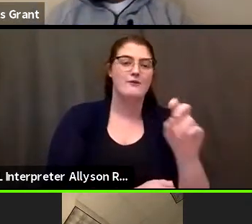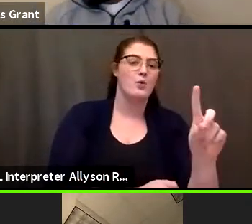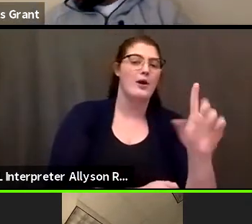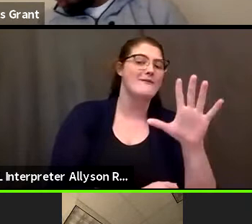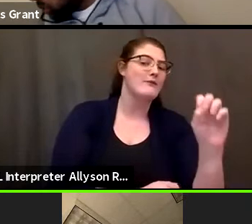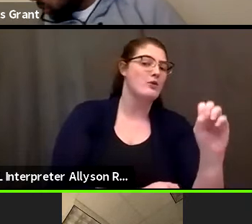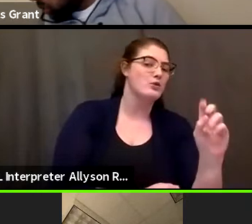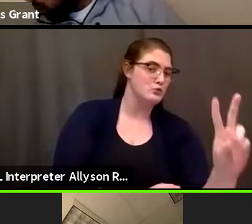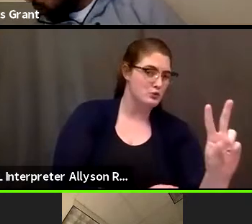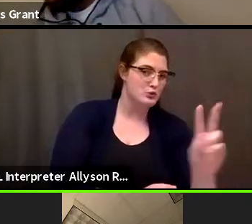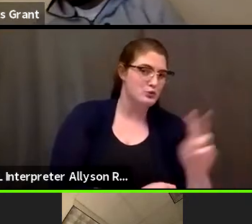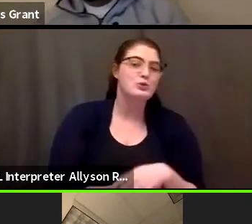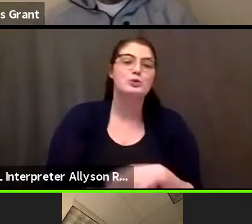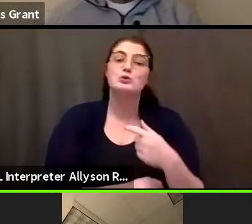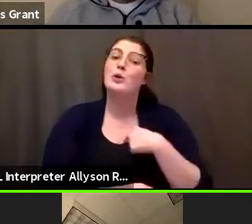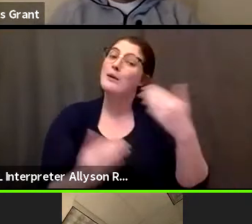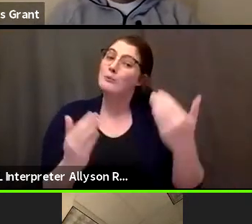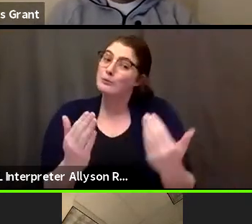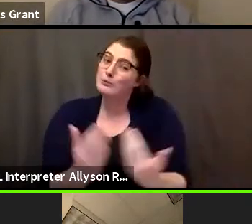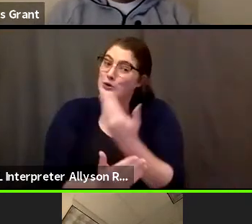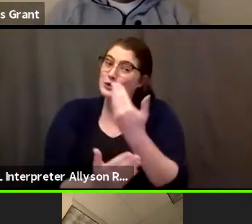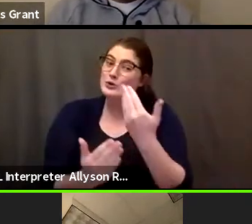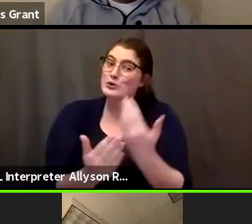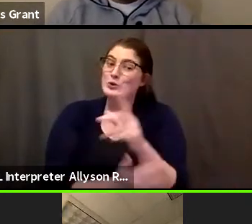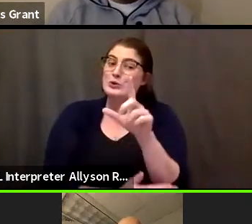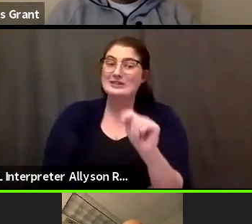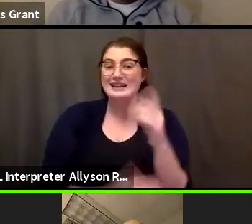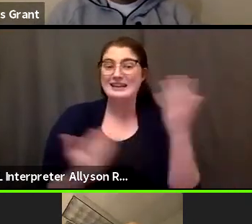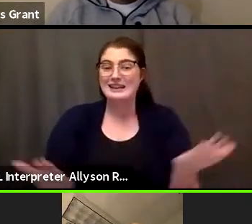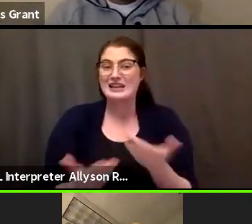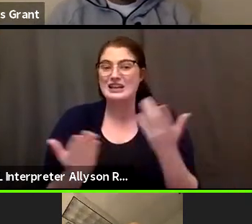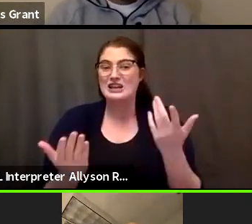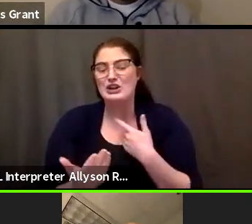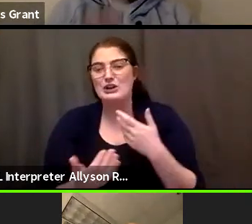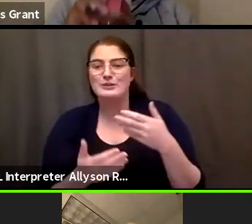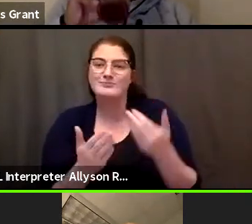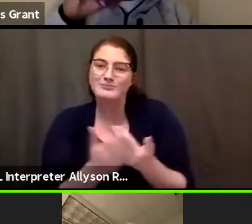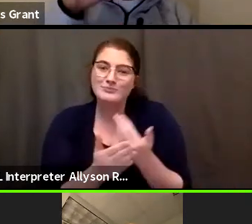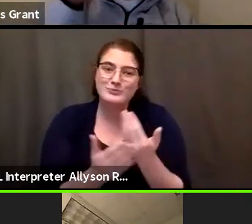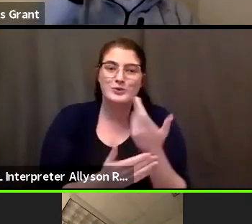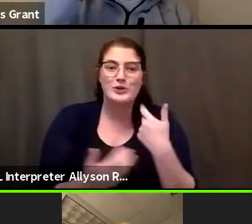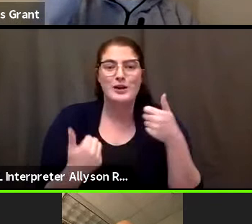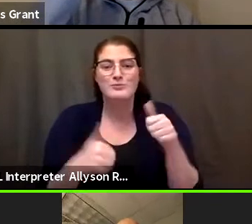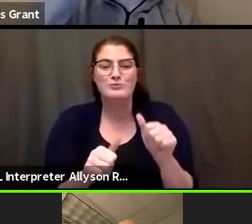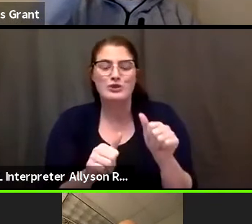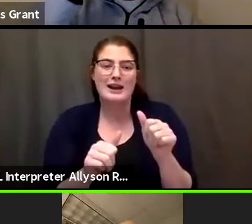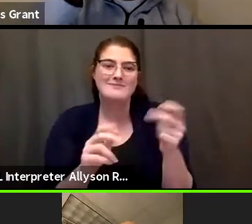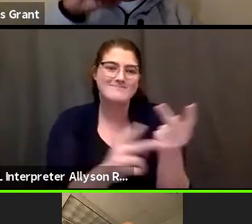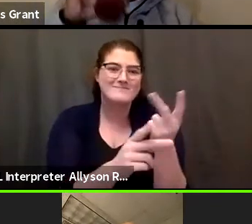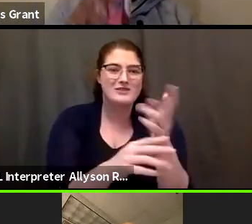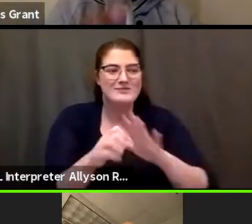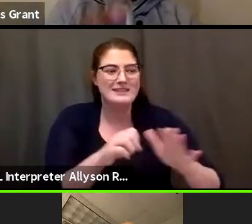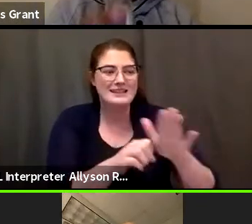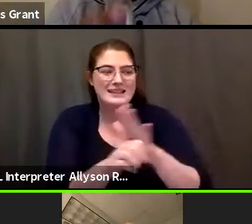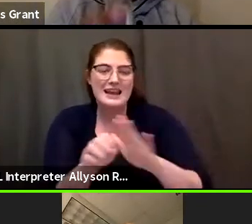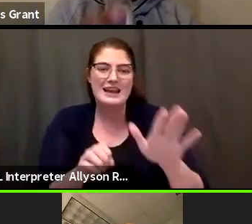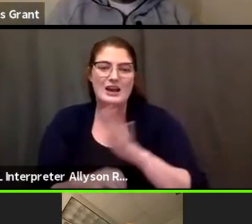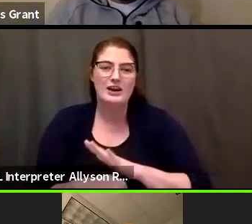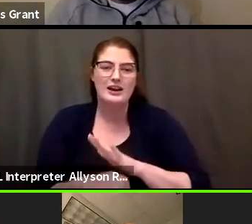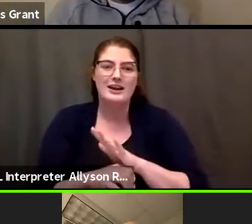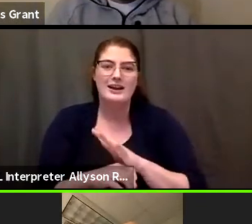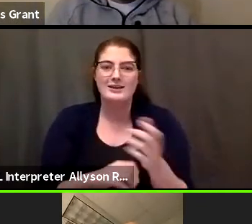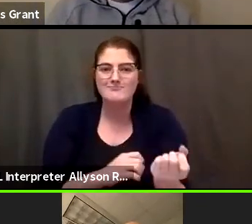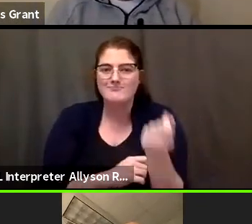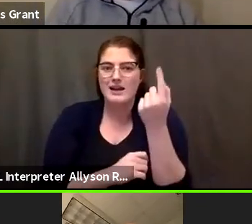So I'm new, like I said, new lieutenant here, getting my feet wet and trying to get a lay of the land and get a good